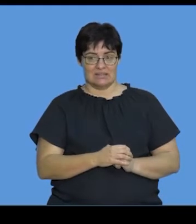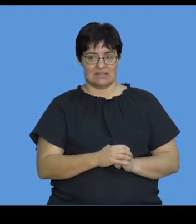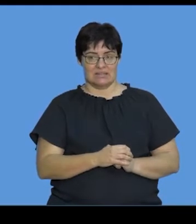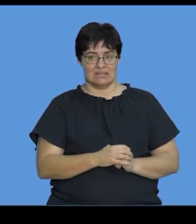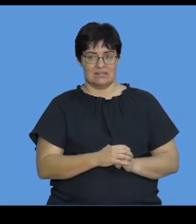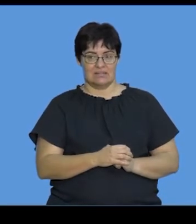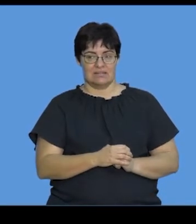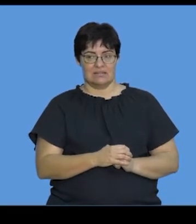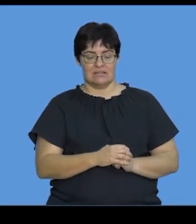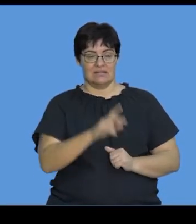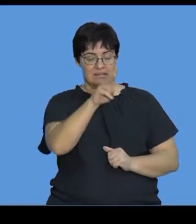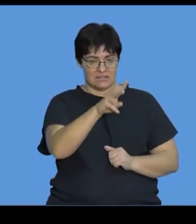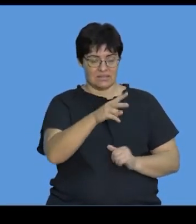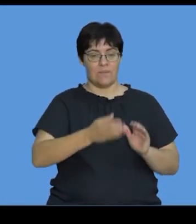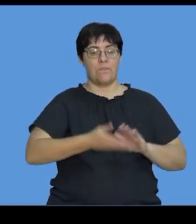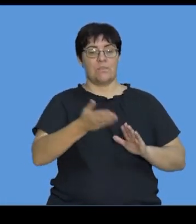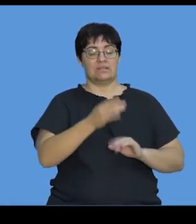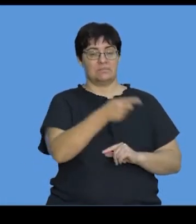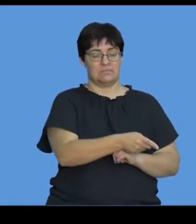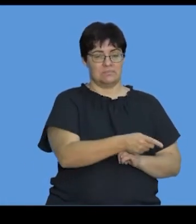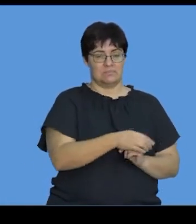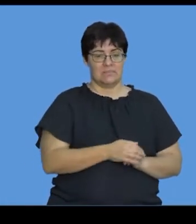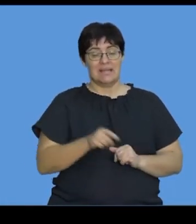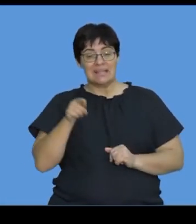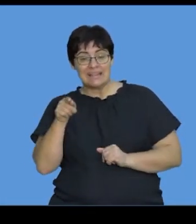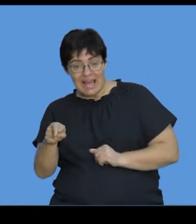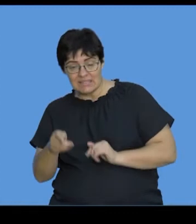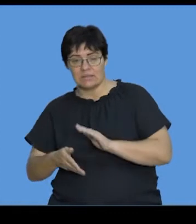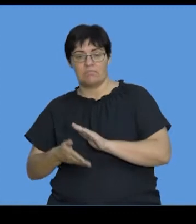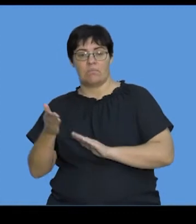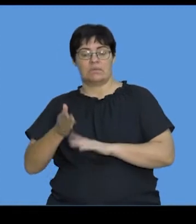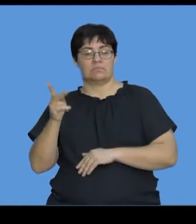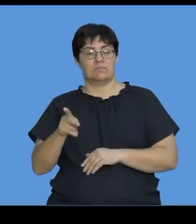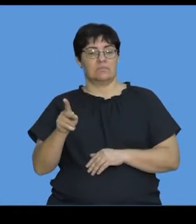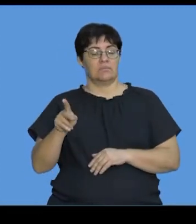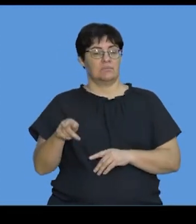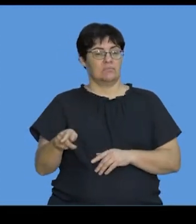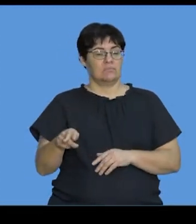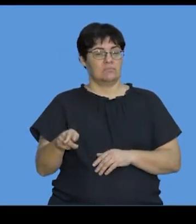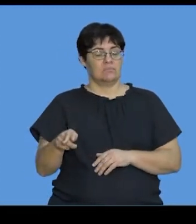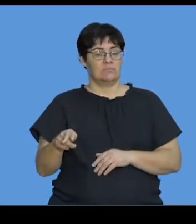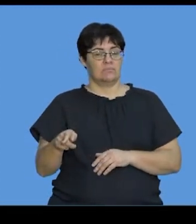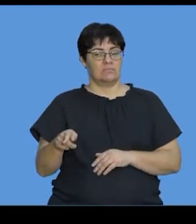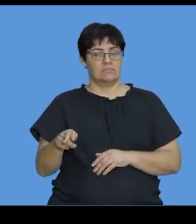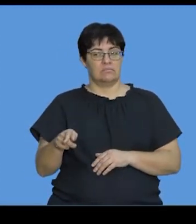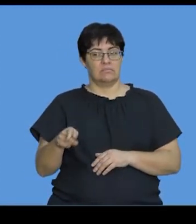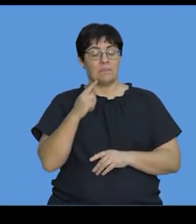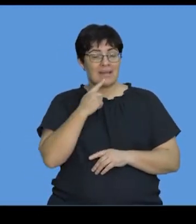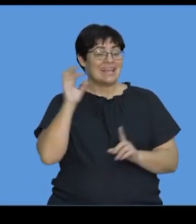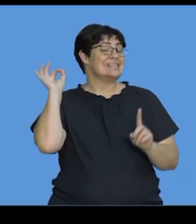one. That's a momentum, and that's a momentum. But it's momentum